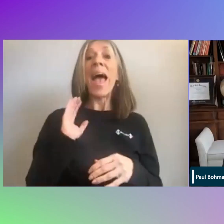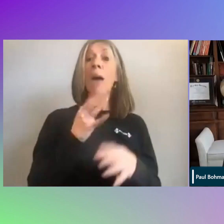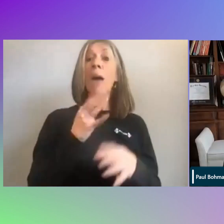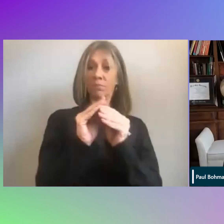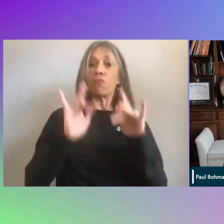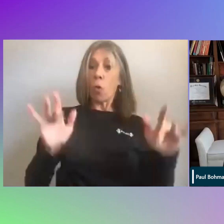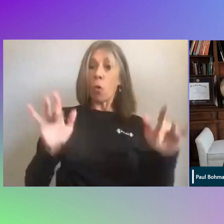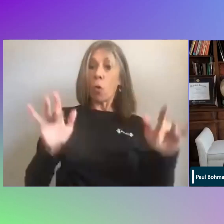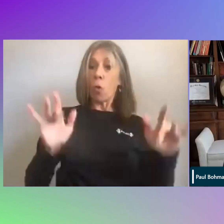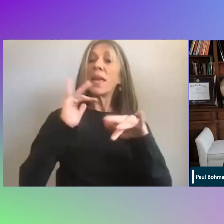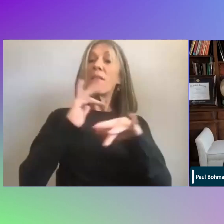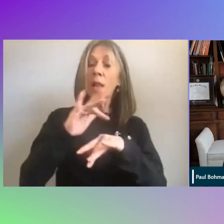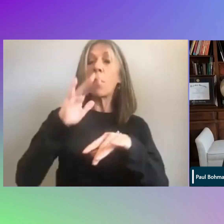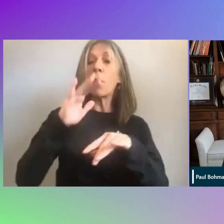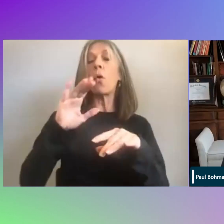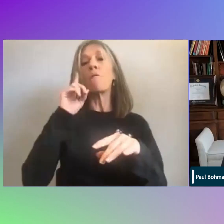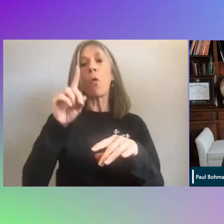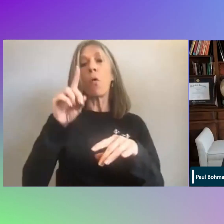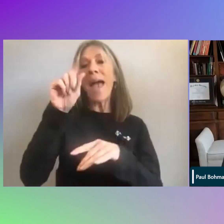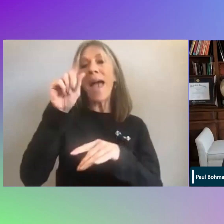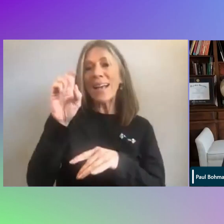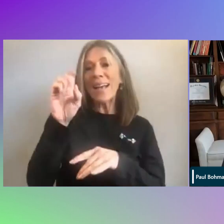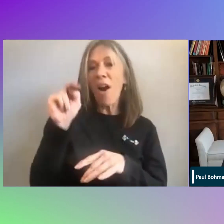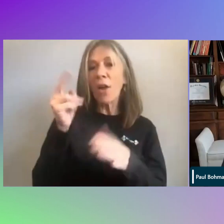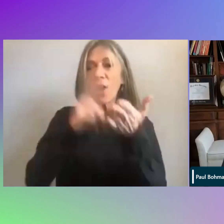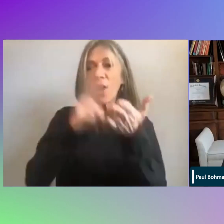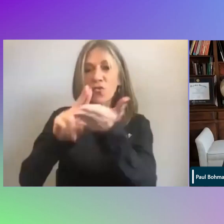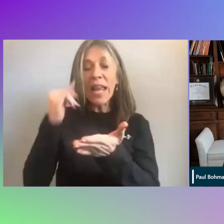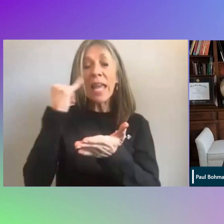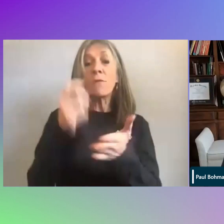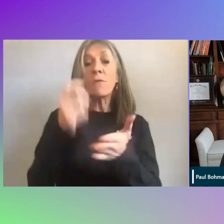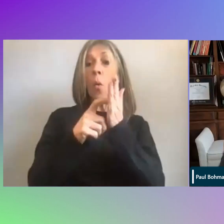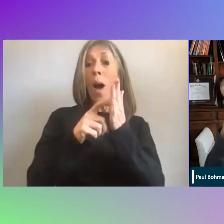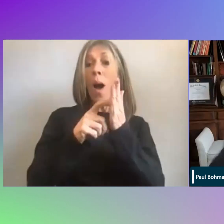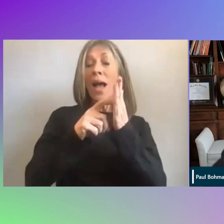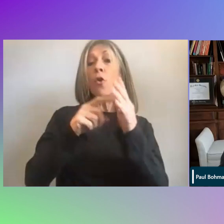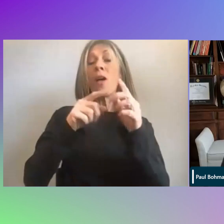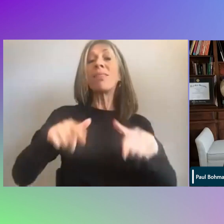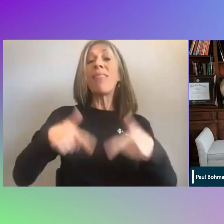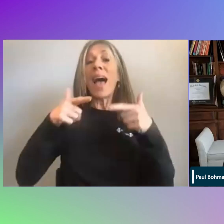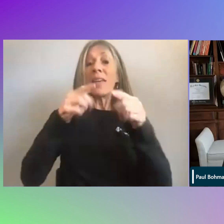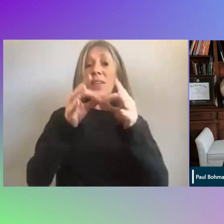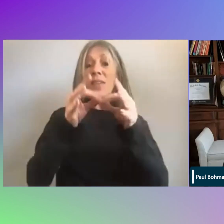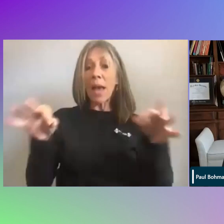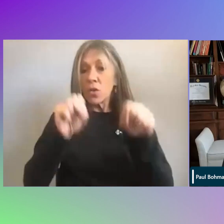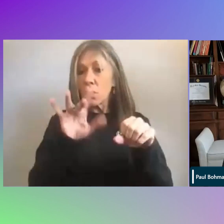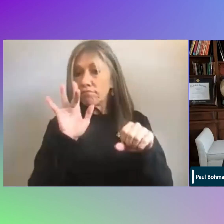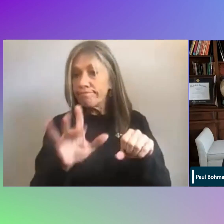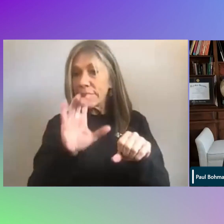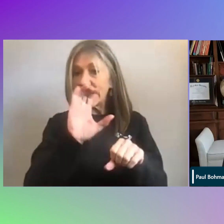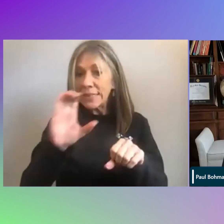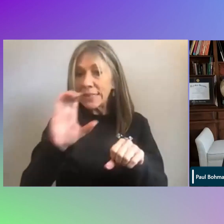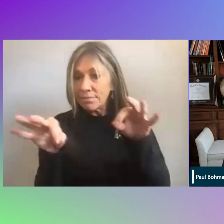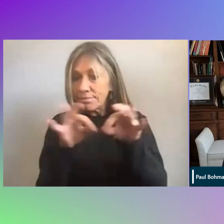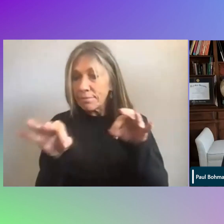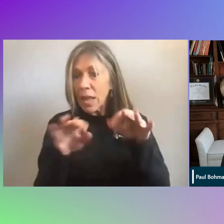and will be available on demand for AxCon registrants. If you require live captions, click on the CC, the closed caption button at the bottom of